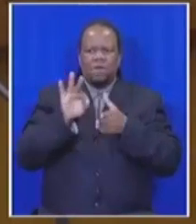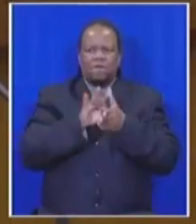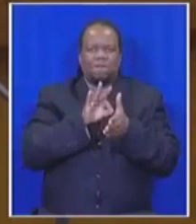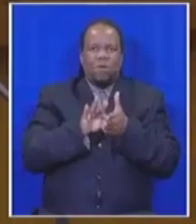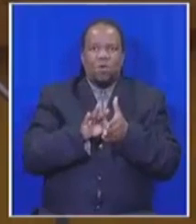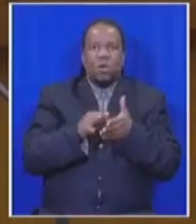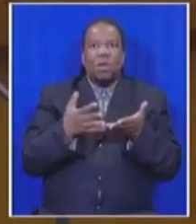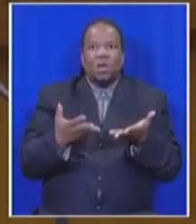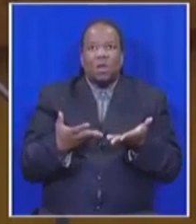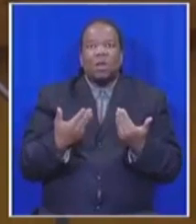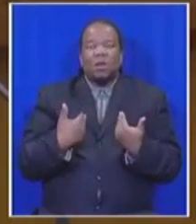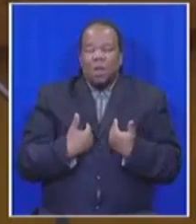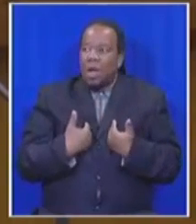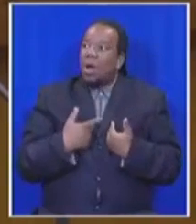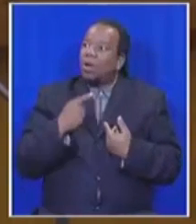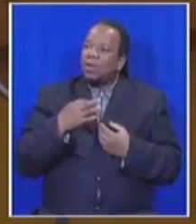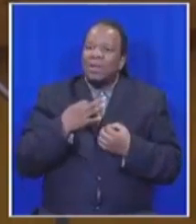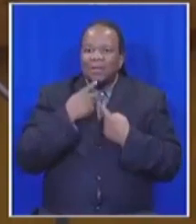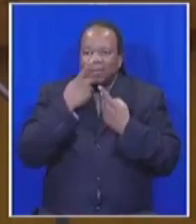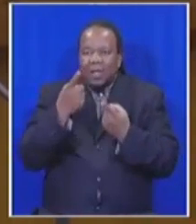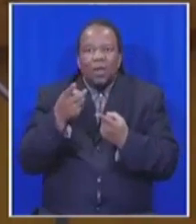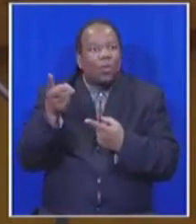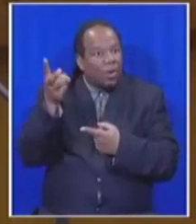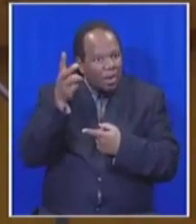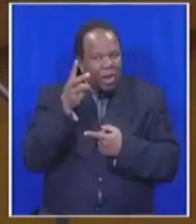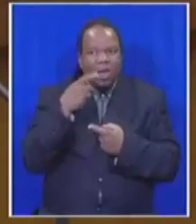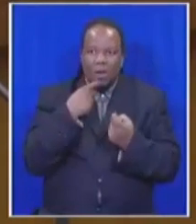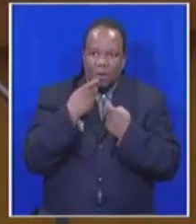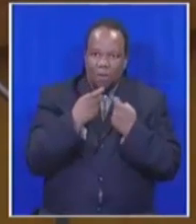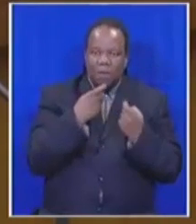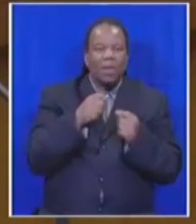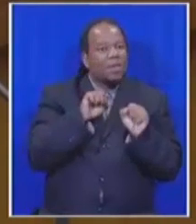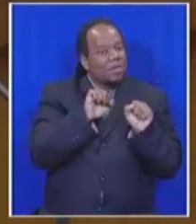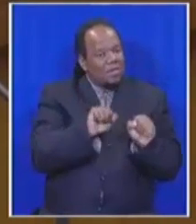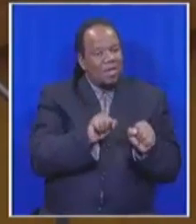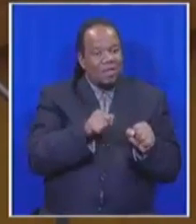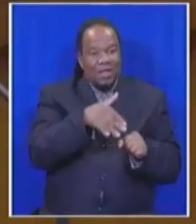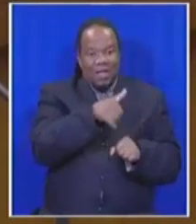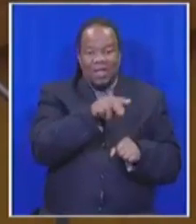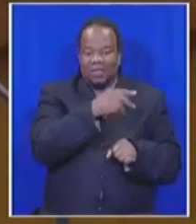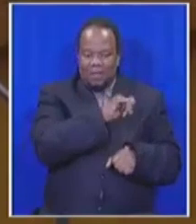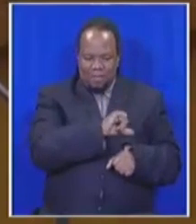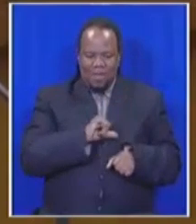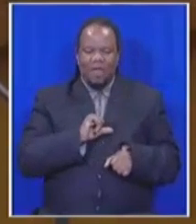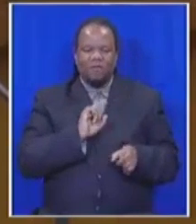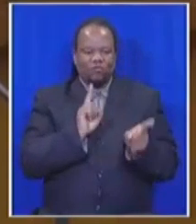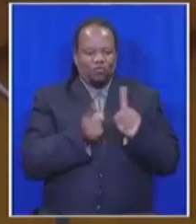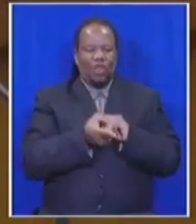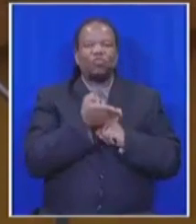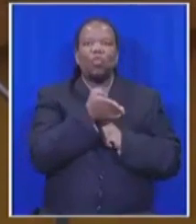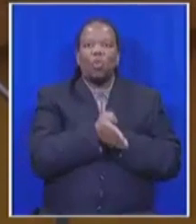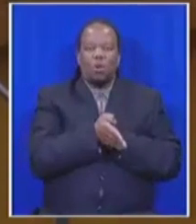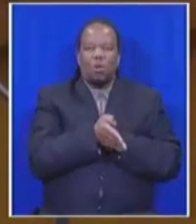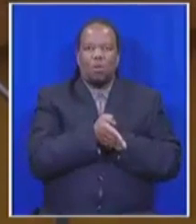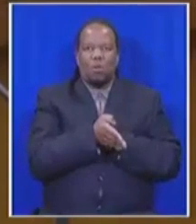clear, and we have heard it. We will definitely change our behavior and posture, including that of being